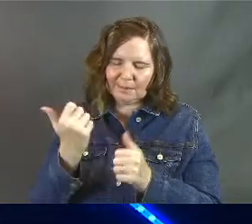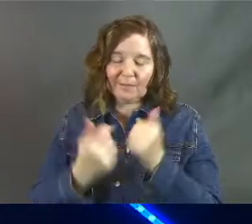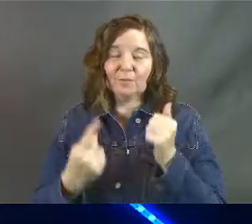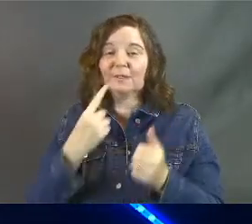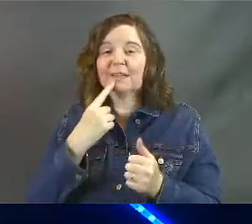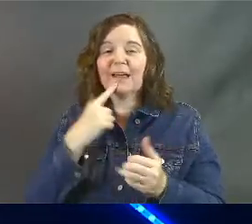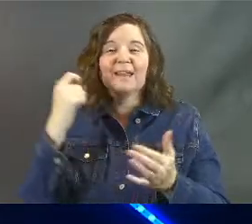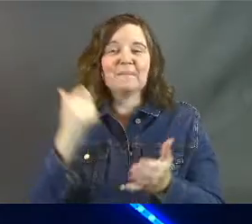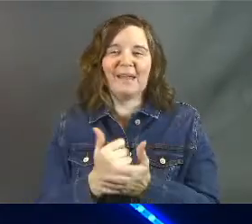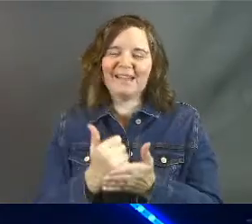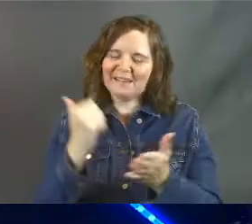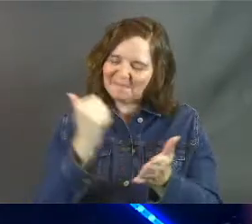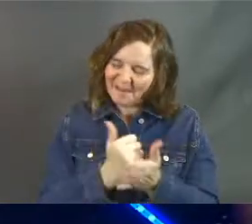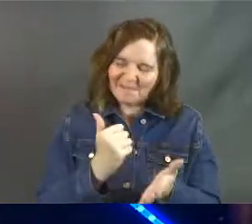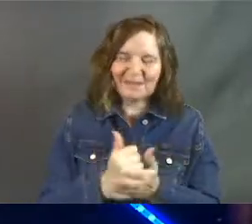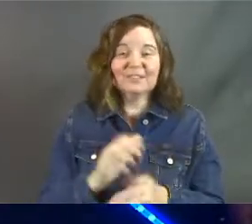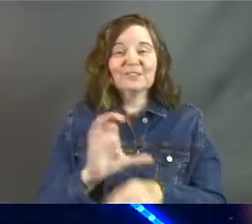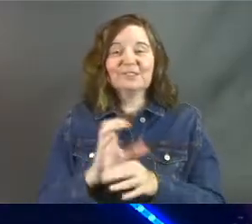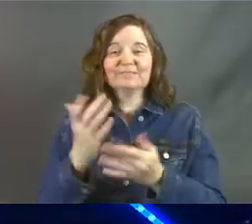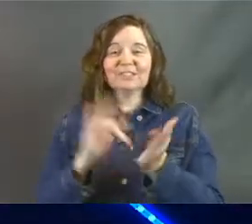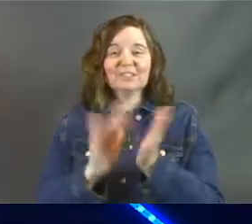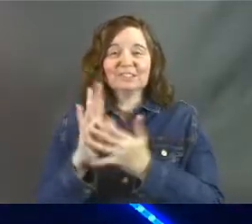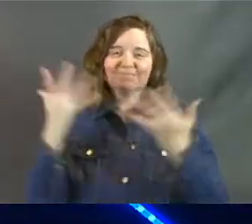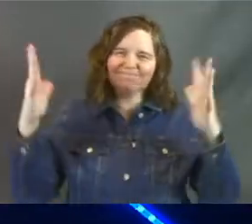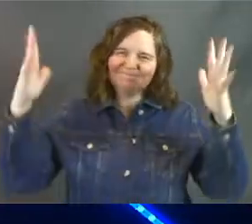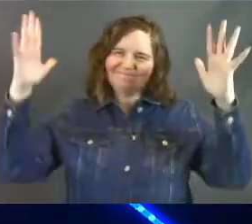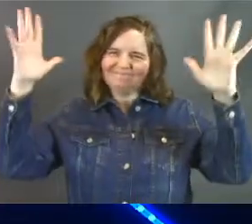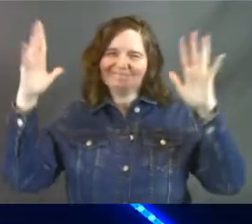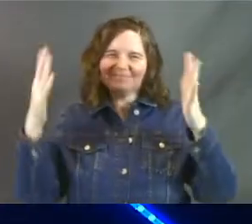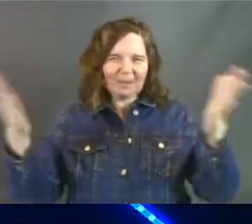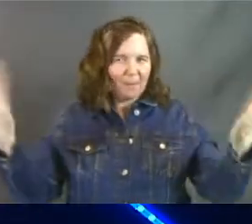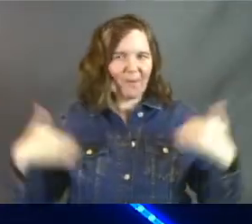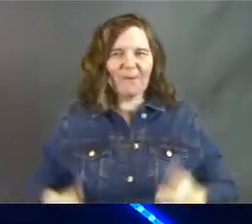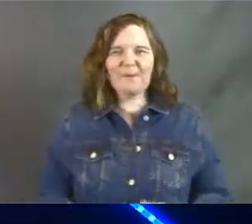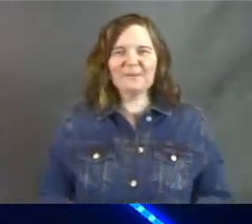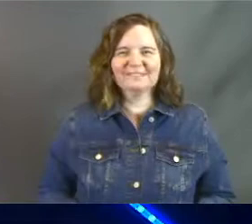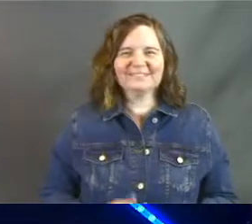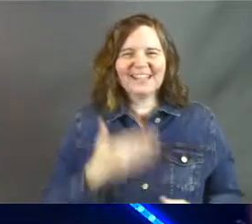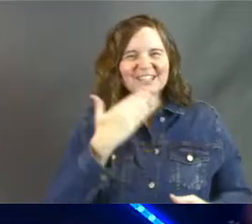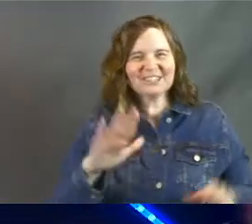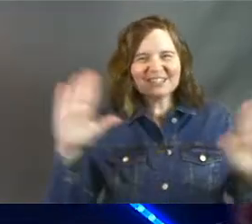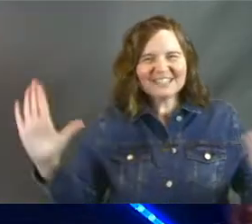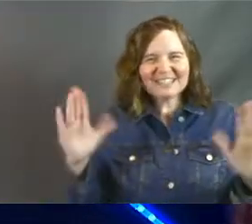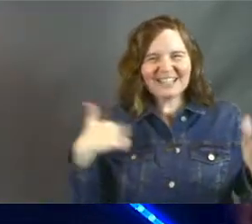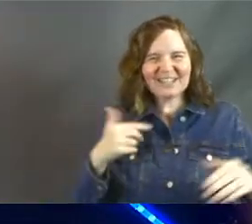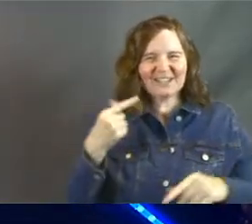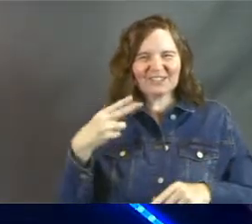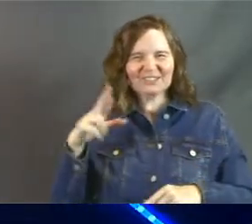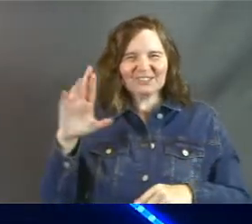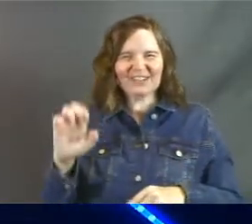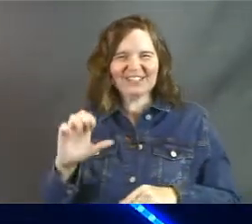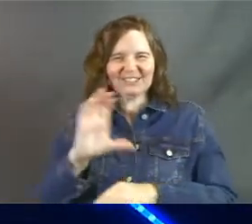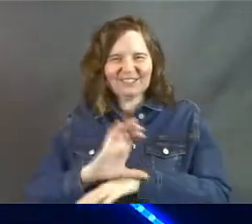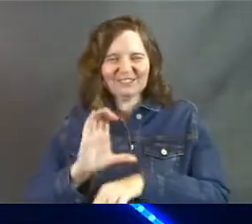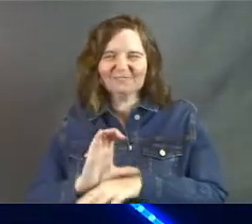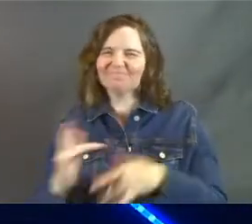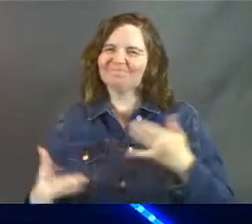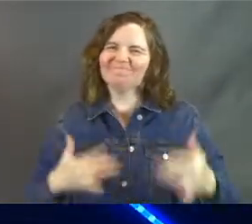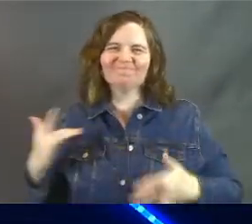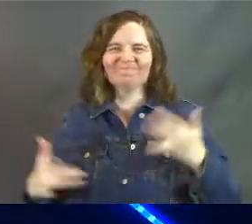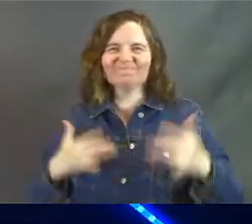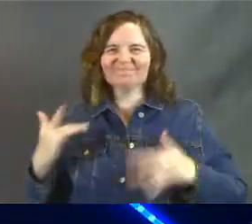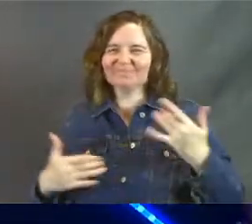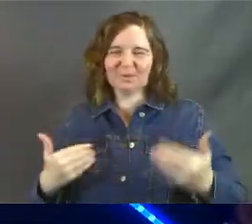said, amen, amen. Well, church, can we give Jesus another shout of praise real quick? Come on. It's a good Sunday here at Grace Fellowship Church. And we are so,